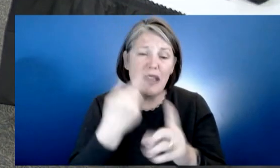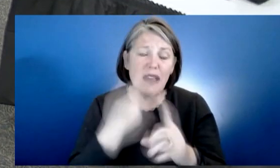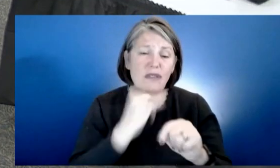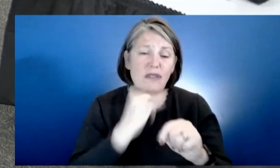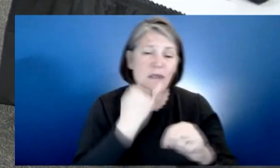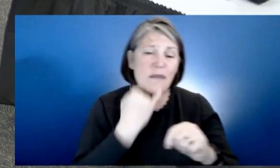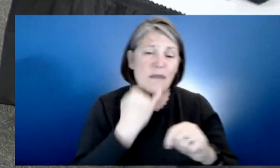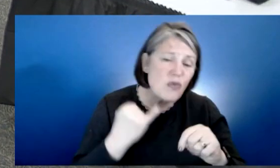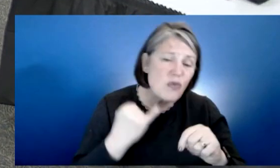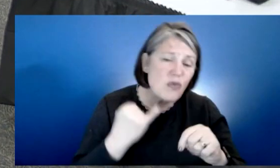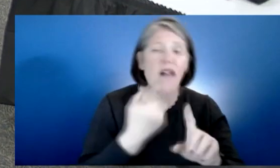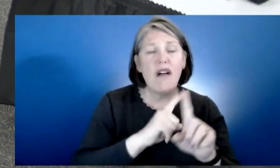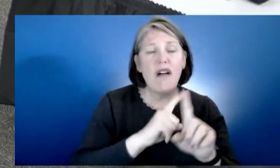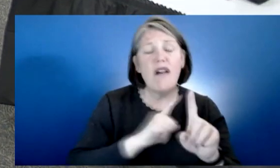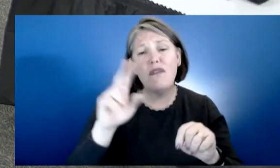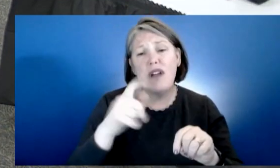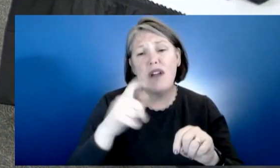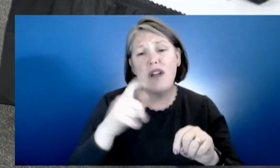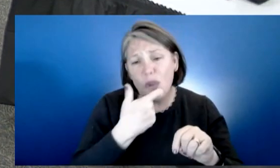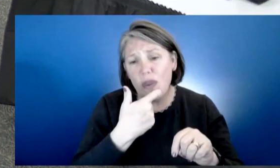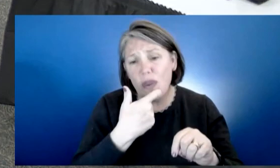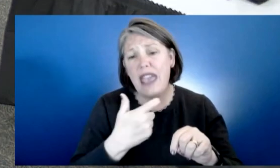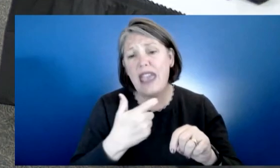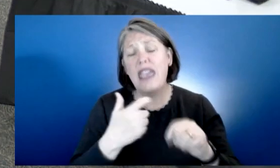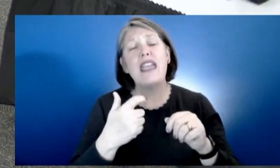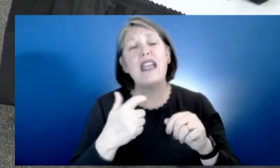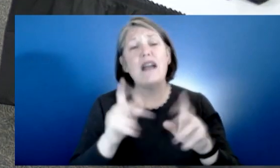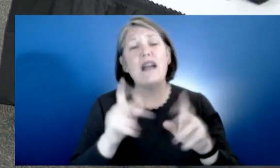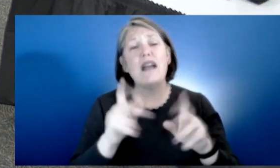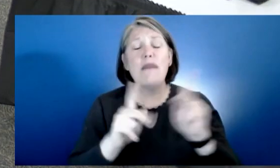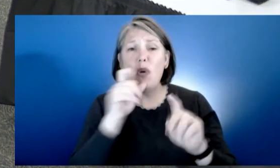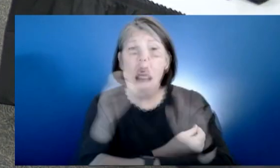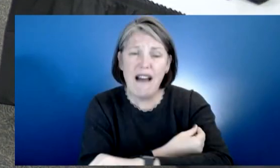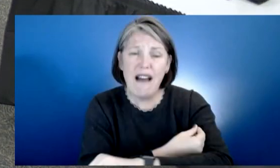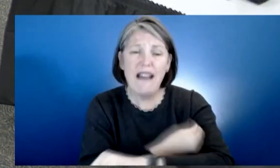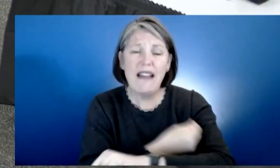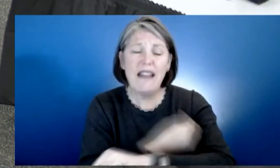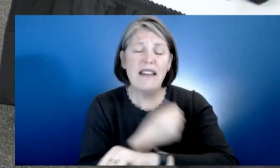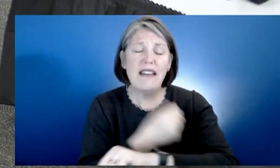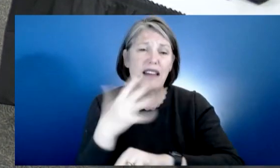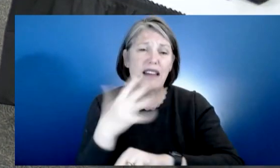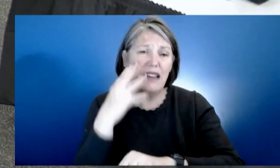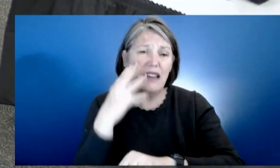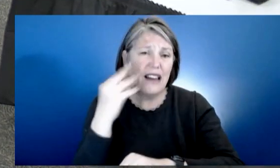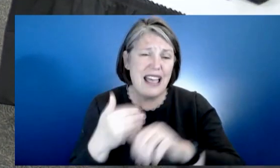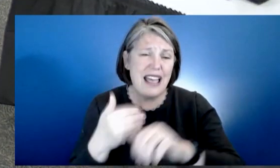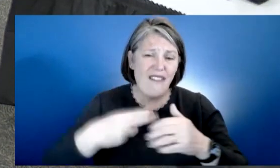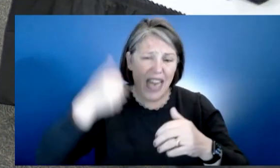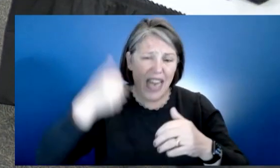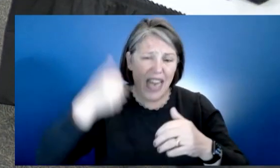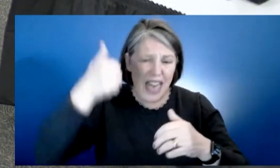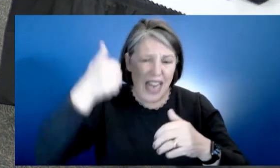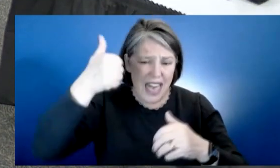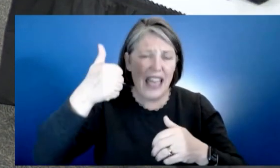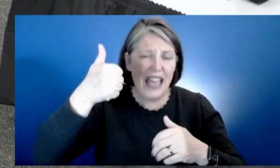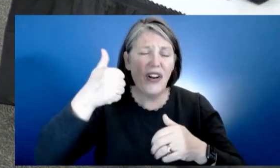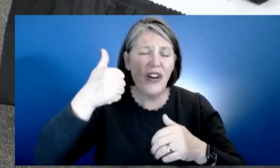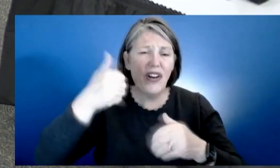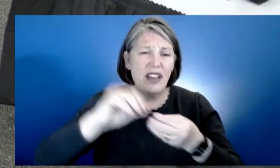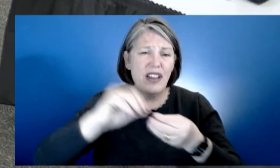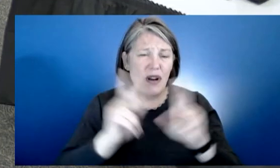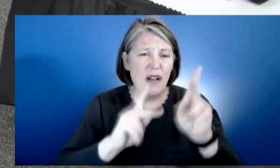who had the mRNA shot had higher rates of infection in the Omicron variant than those who had natural